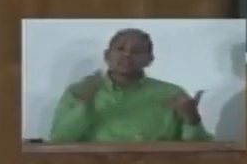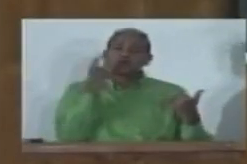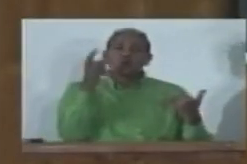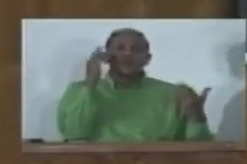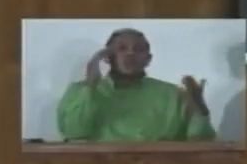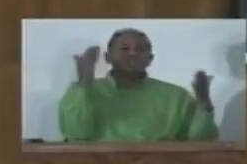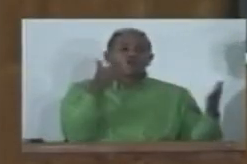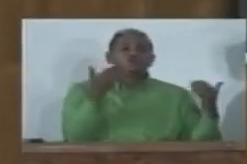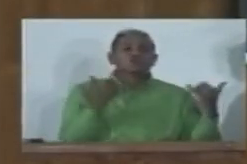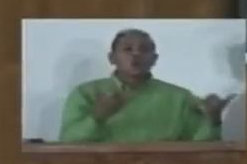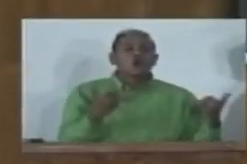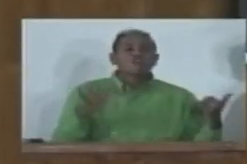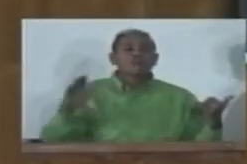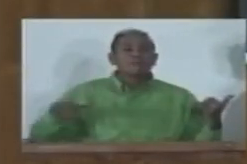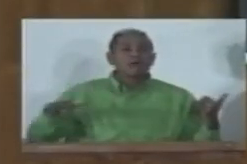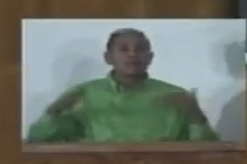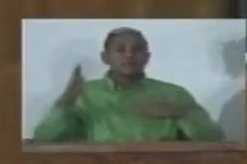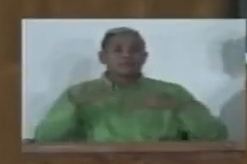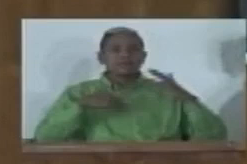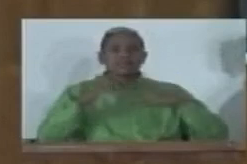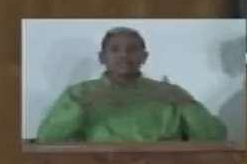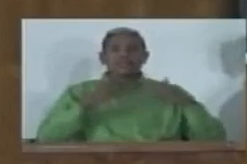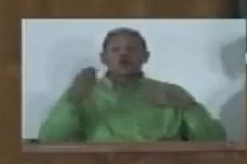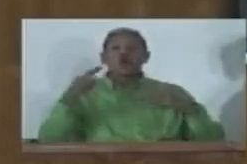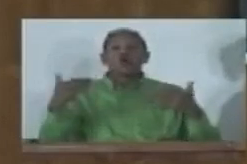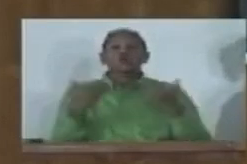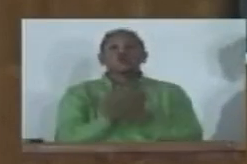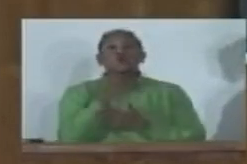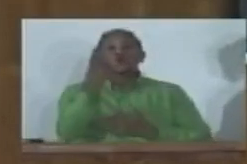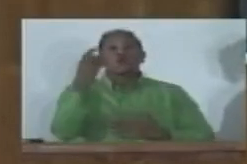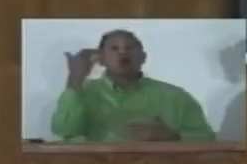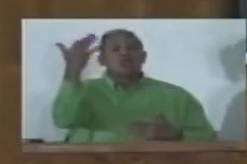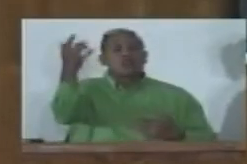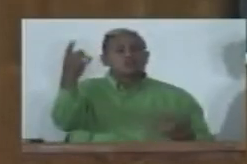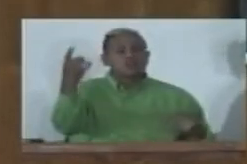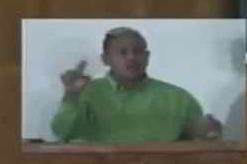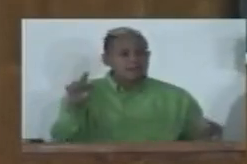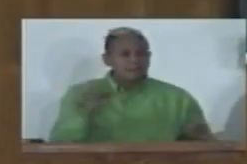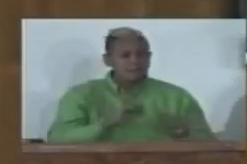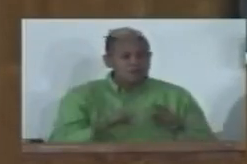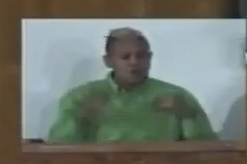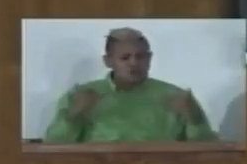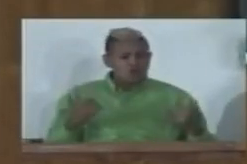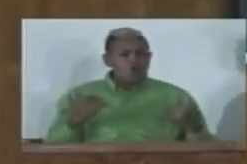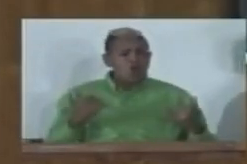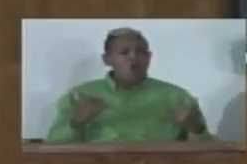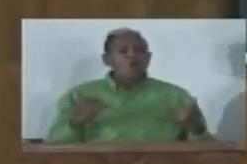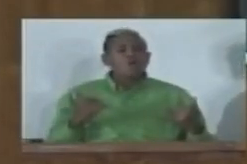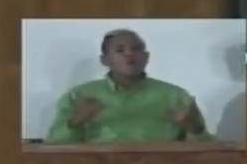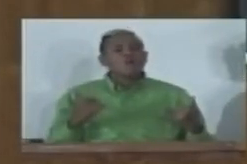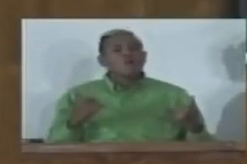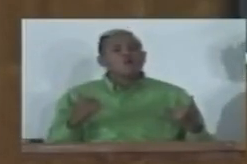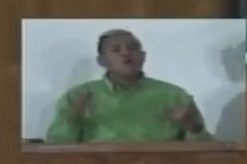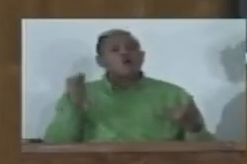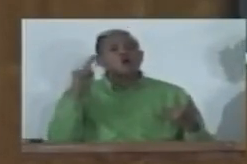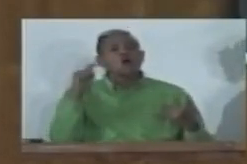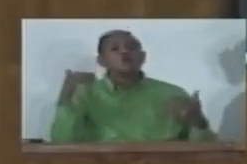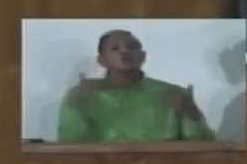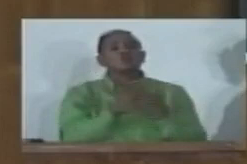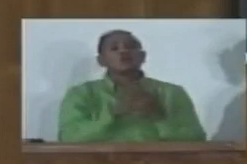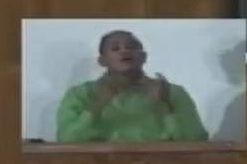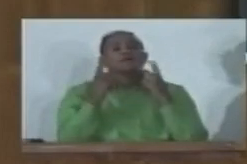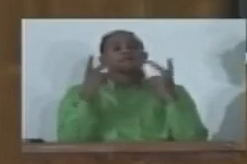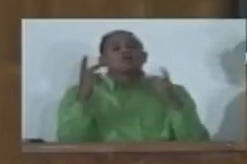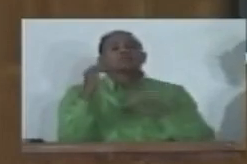on the current Parliament building or the new one to come, but indeed on all new public